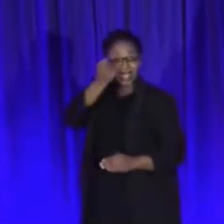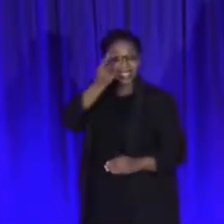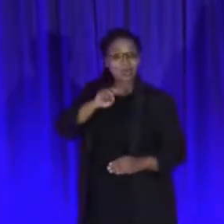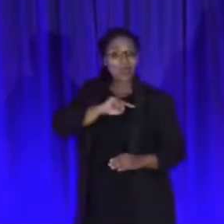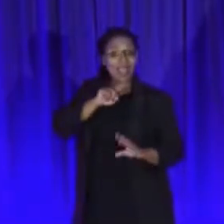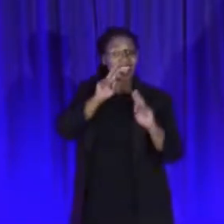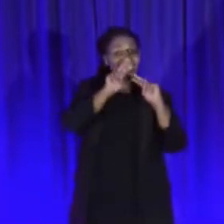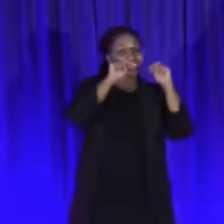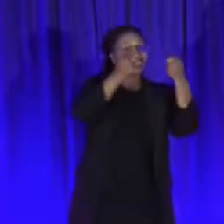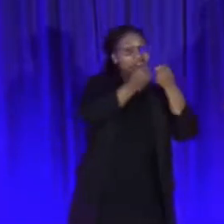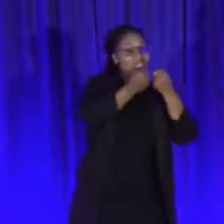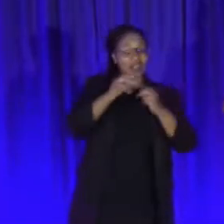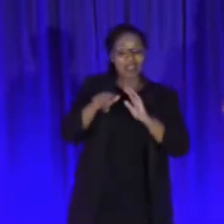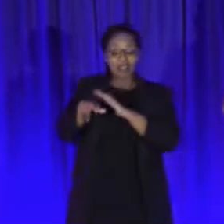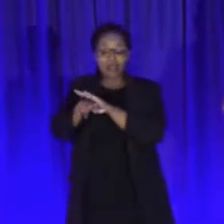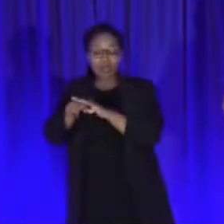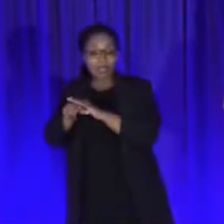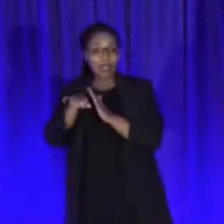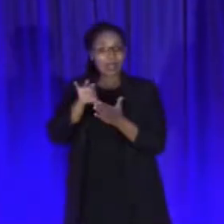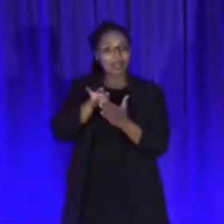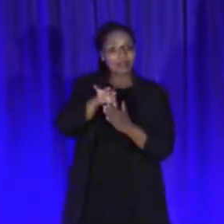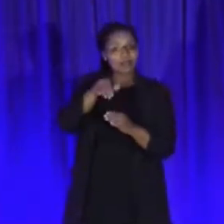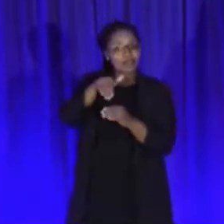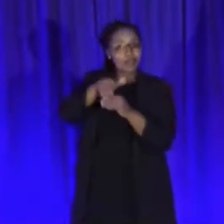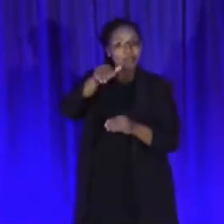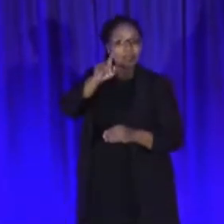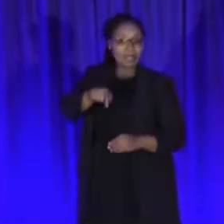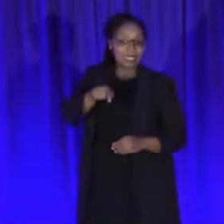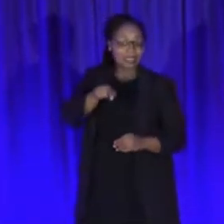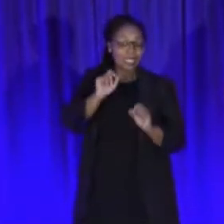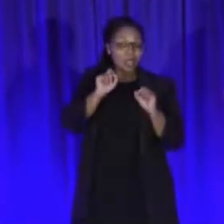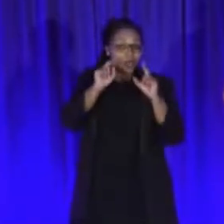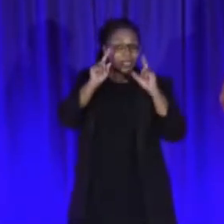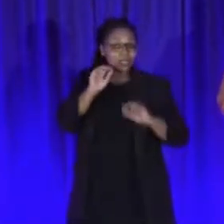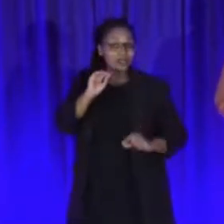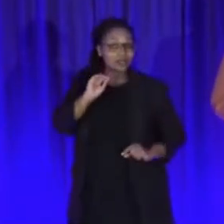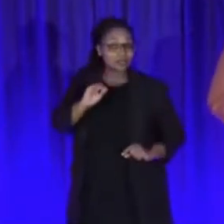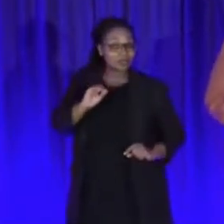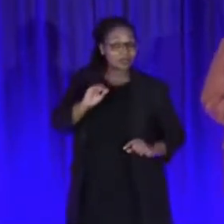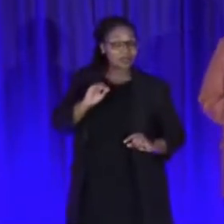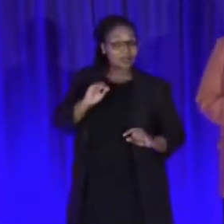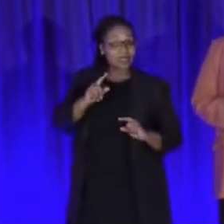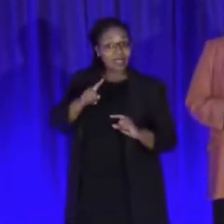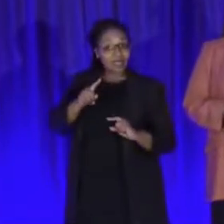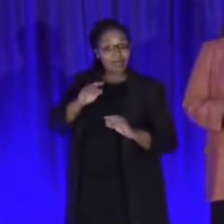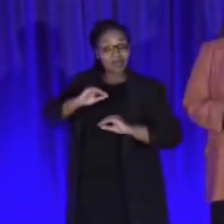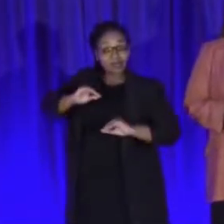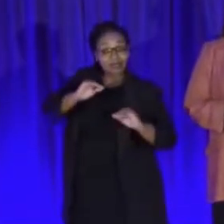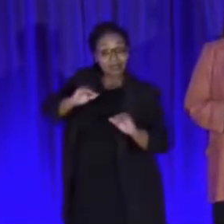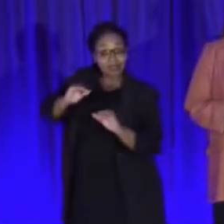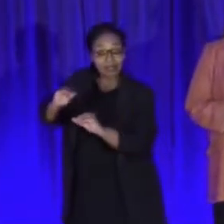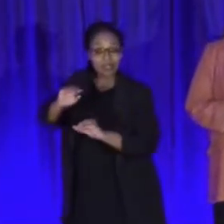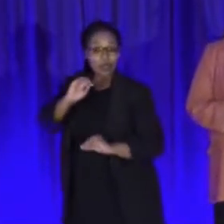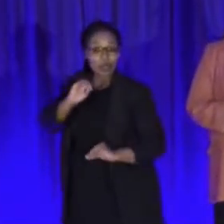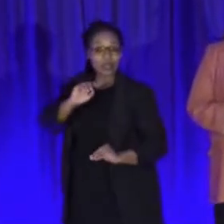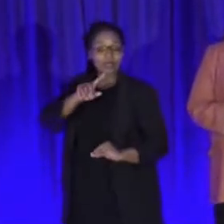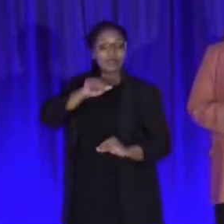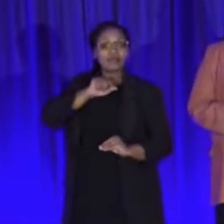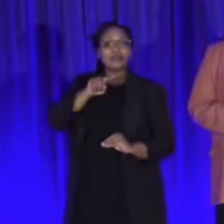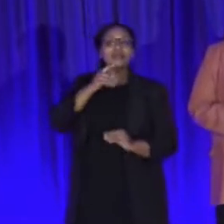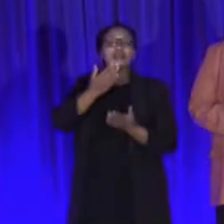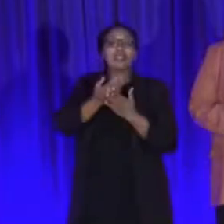national level and local government level? Is there awareness there? Is there education there that we need to better understand as